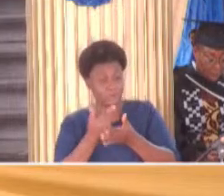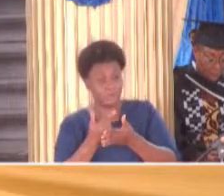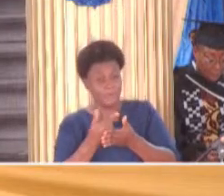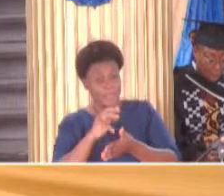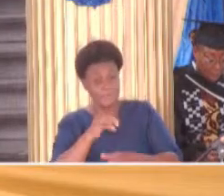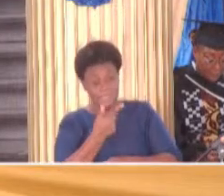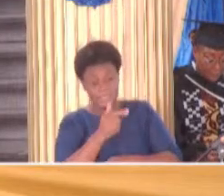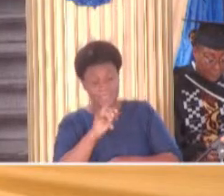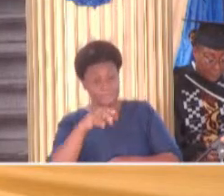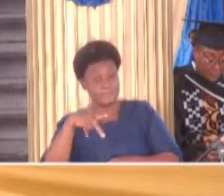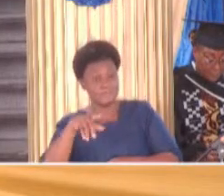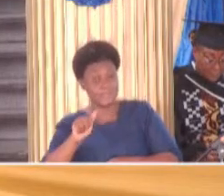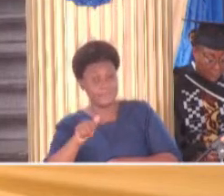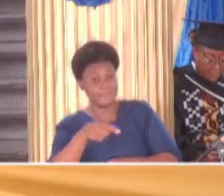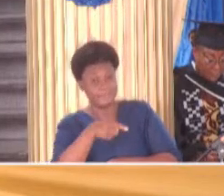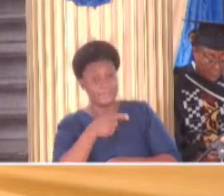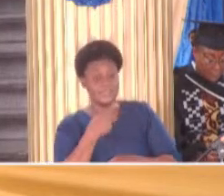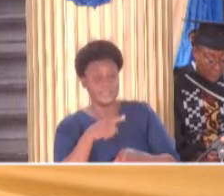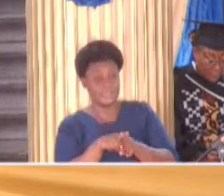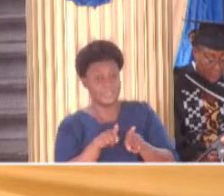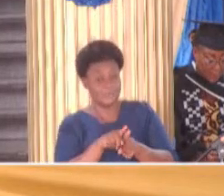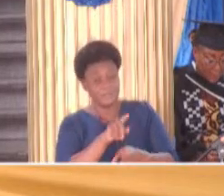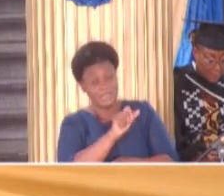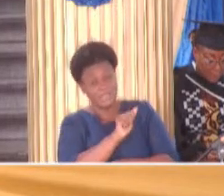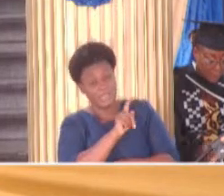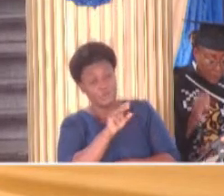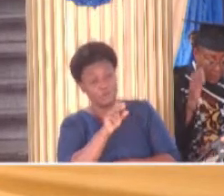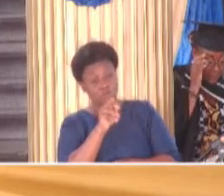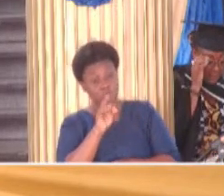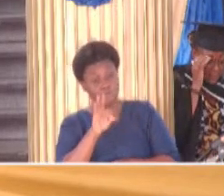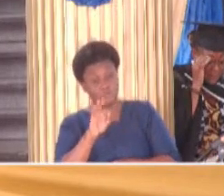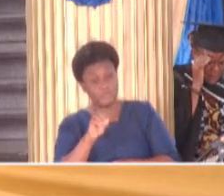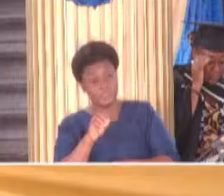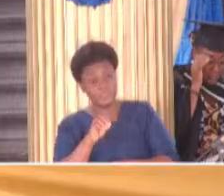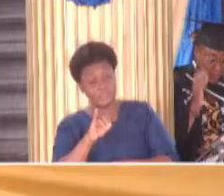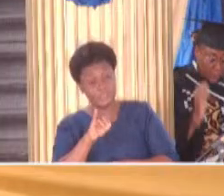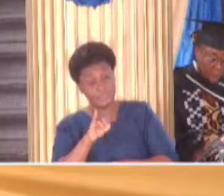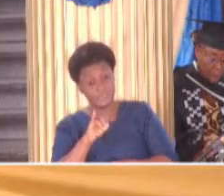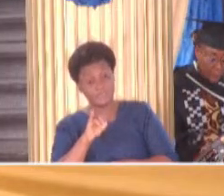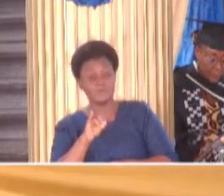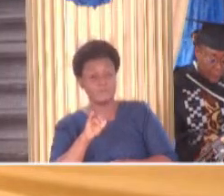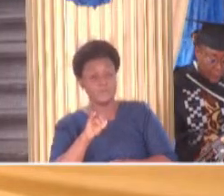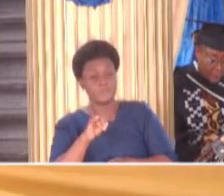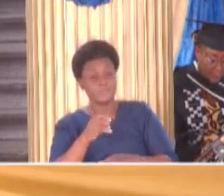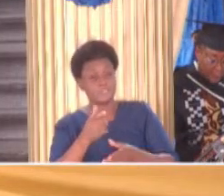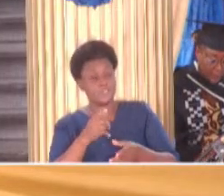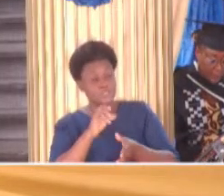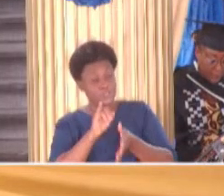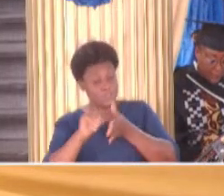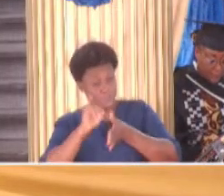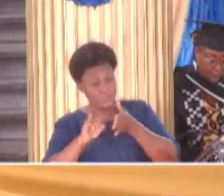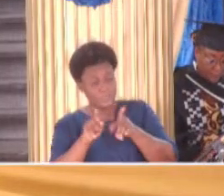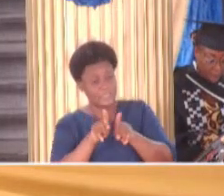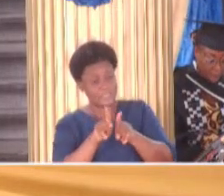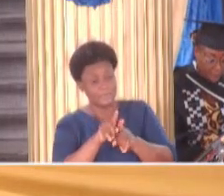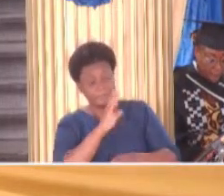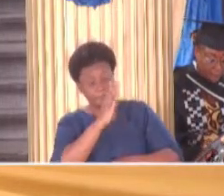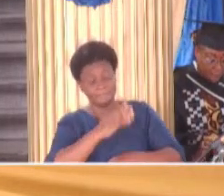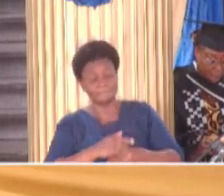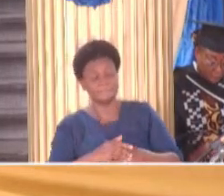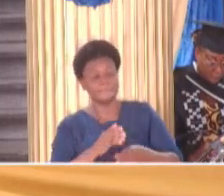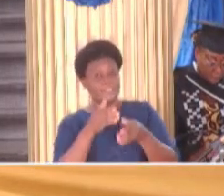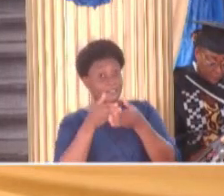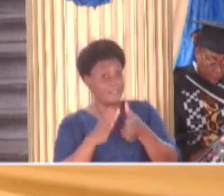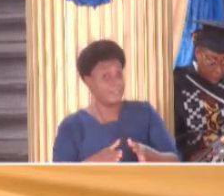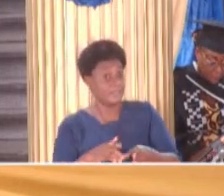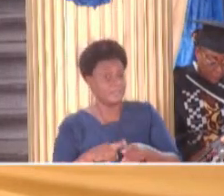Administration, GIMPA, and the Akrofi Chrysler Institute of Mission and Culture. Her leadership extends to serving as